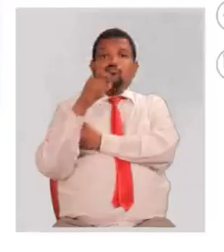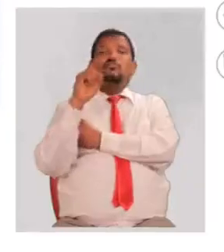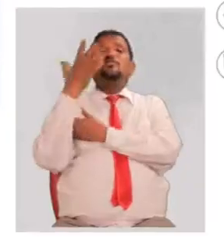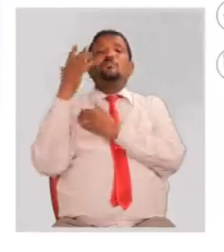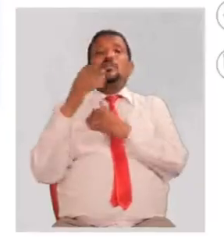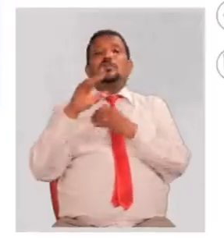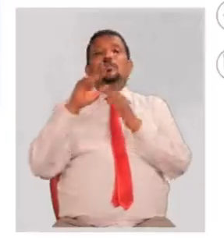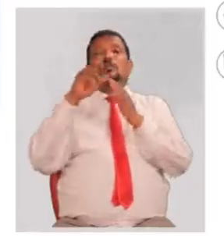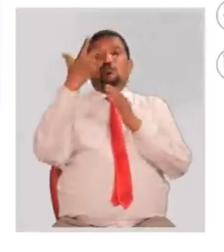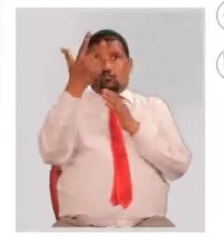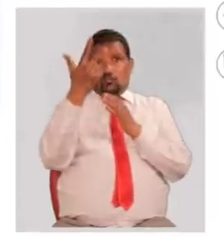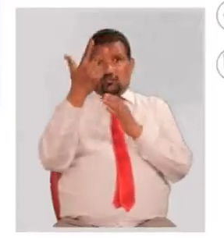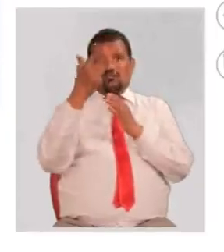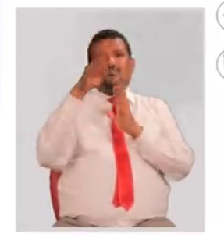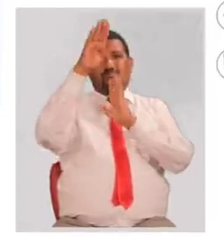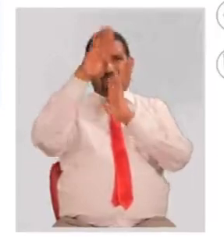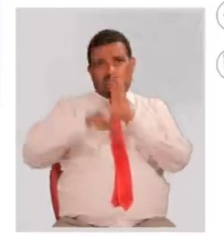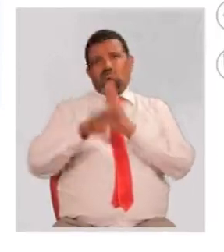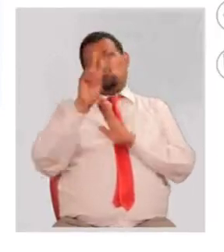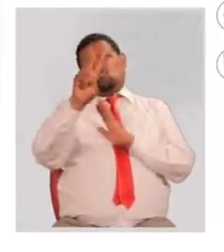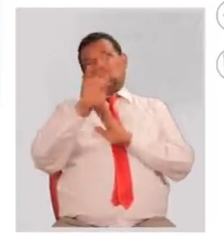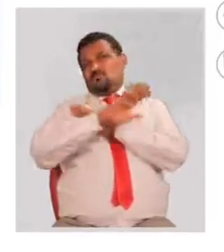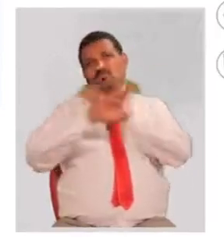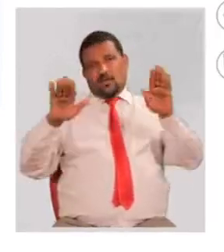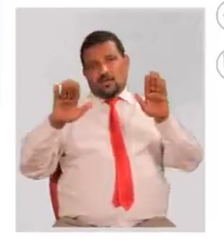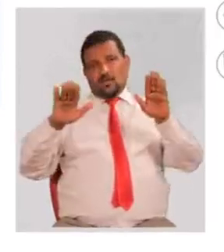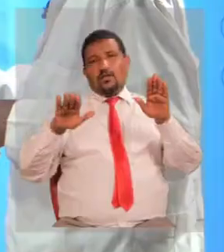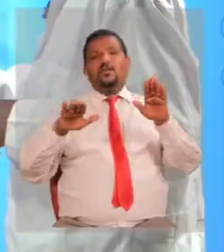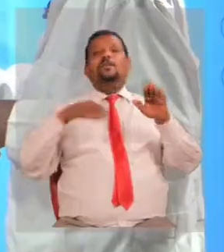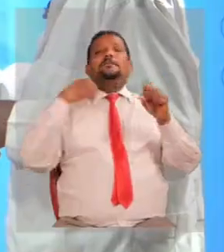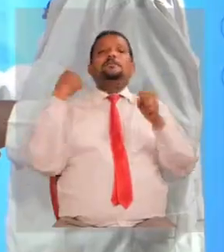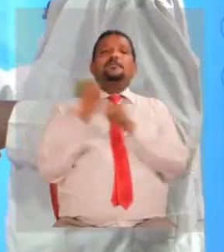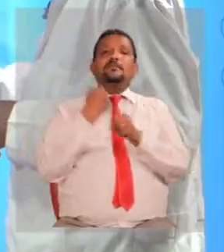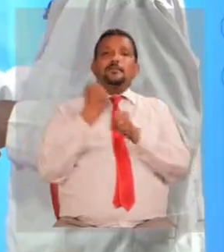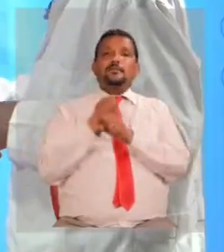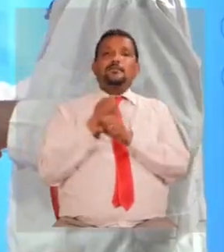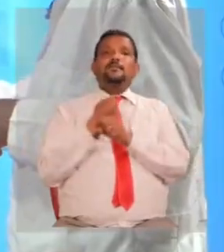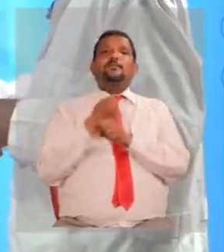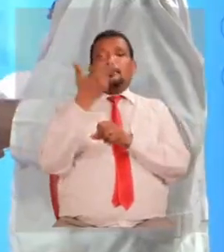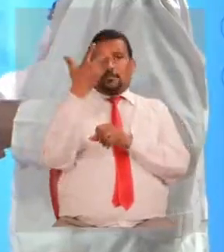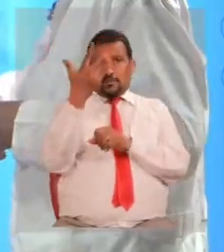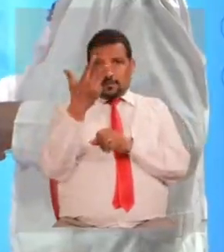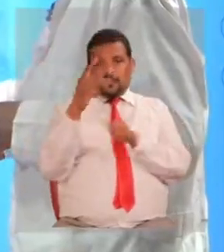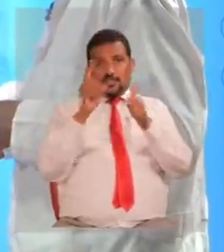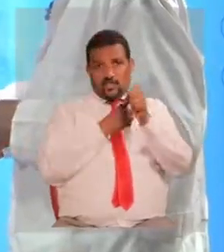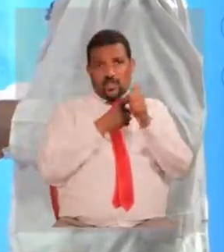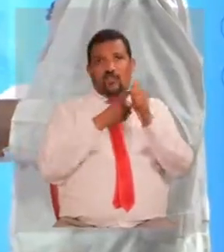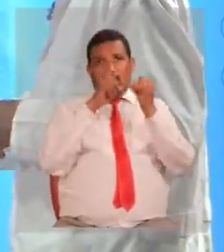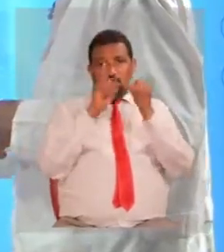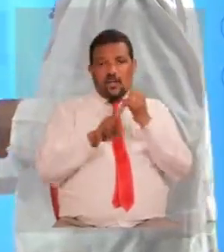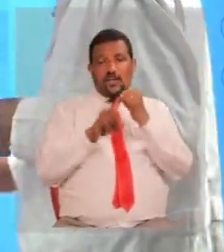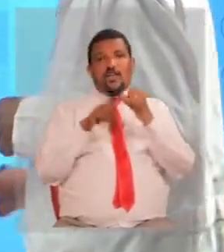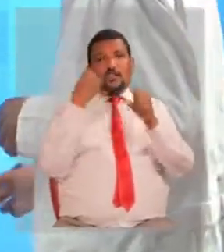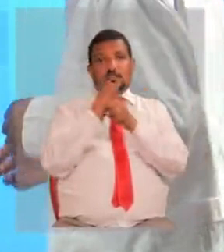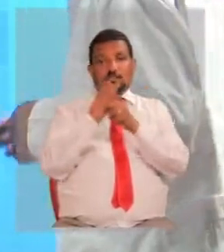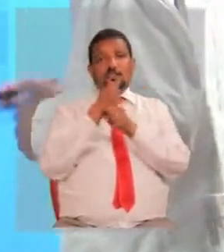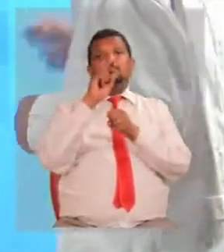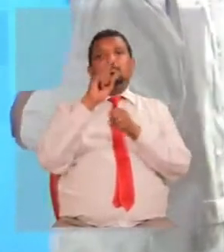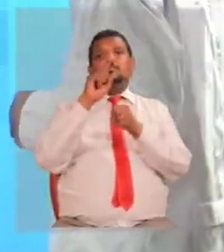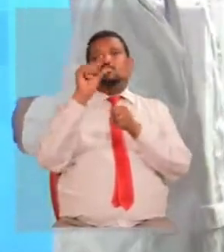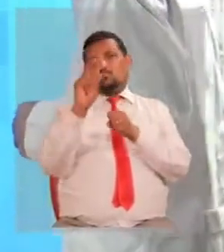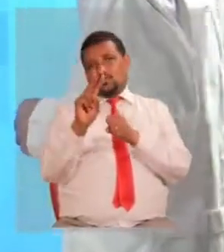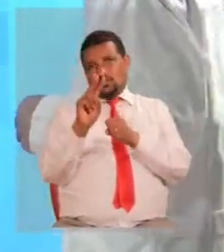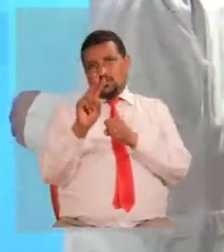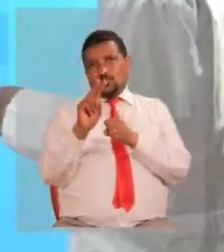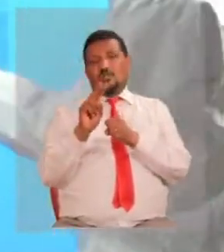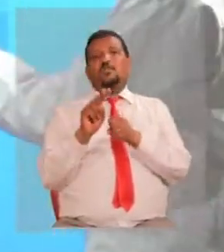labor decreases from 3 to 2. That means labor was initially 3 and finally labor declined to 2.